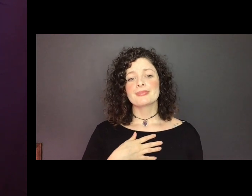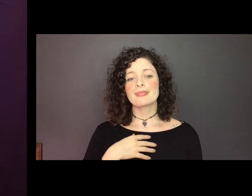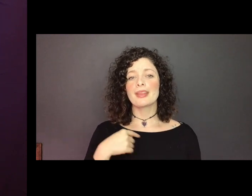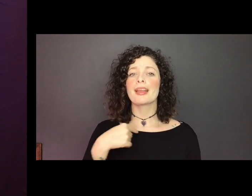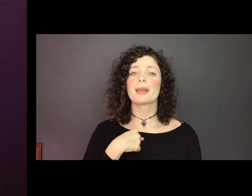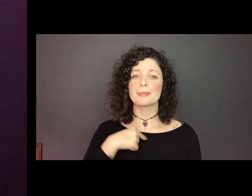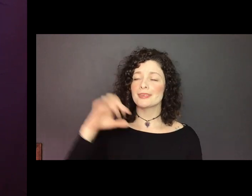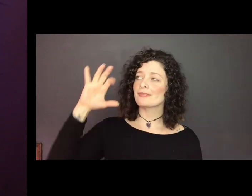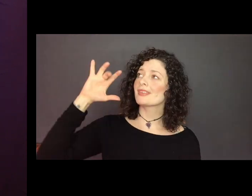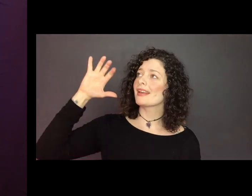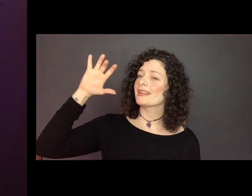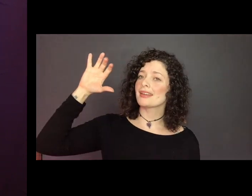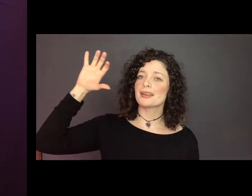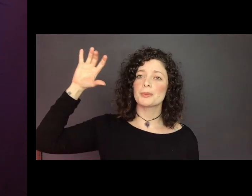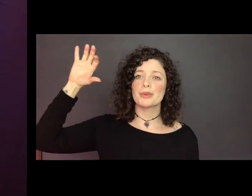I'm